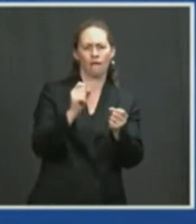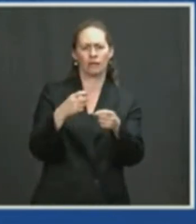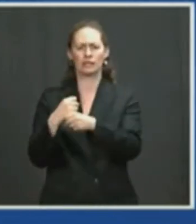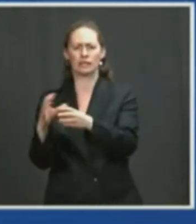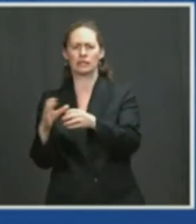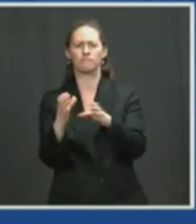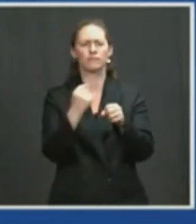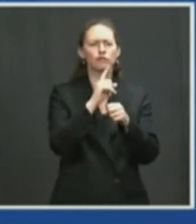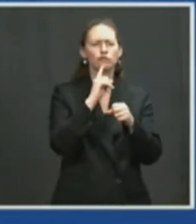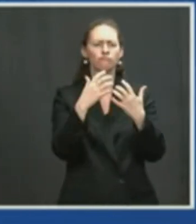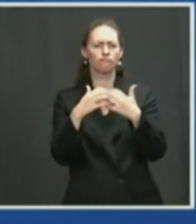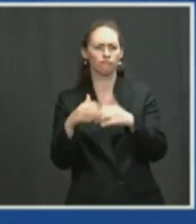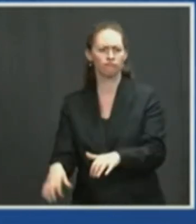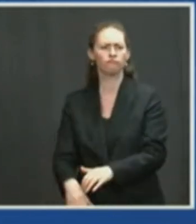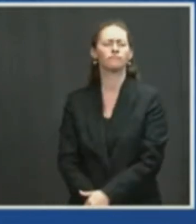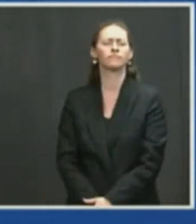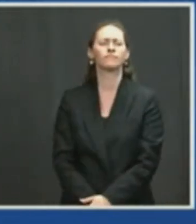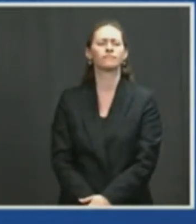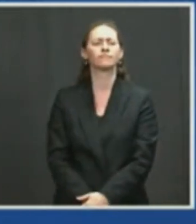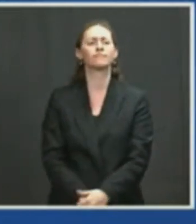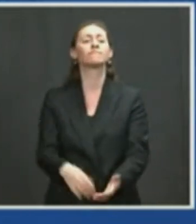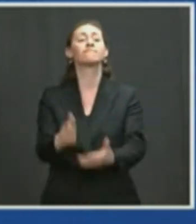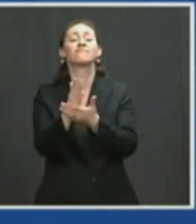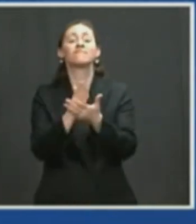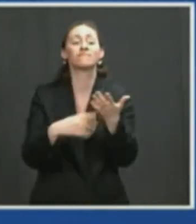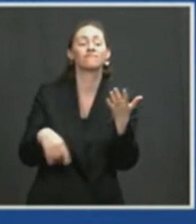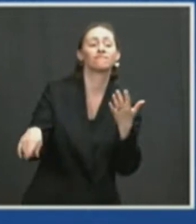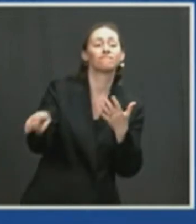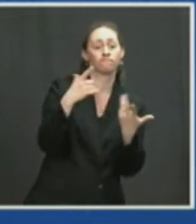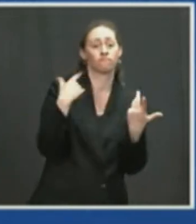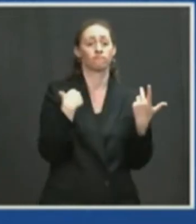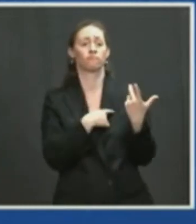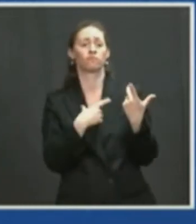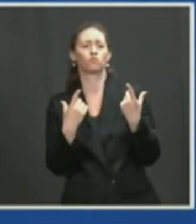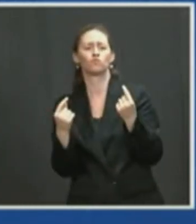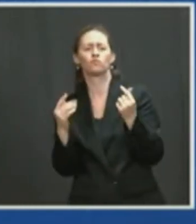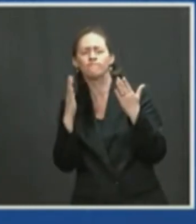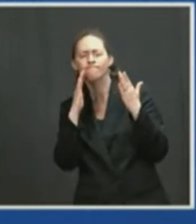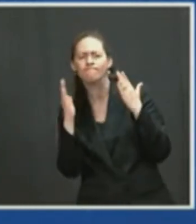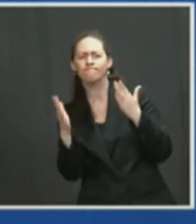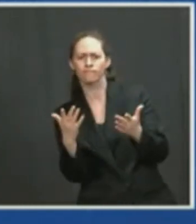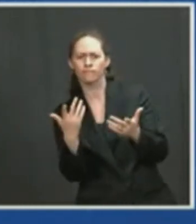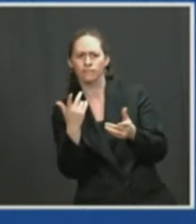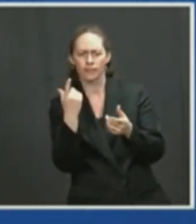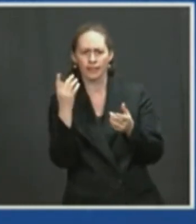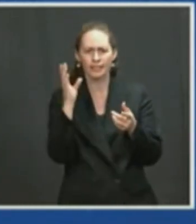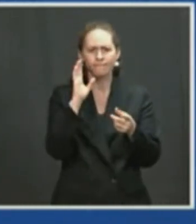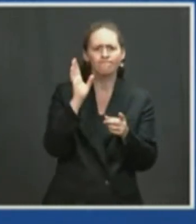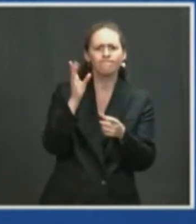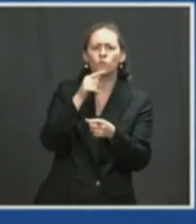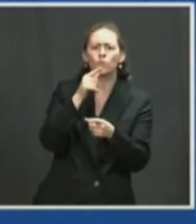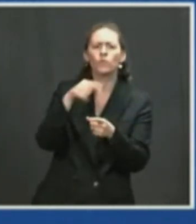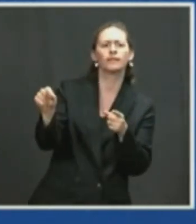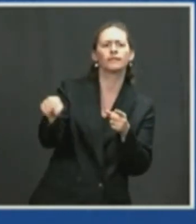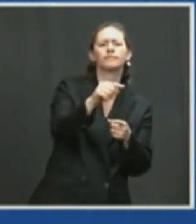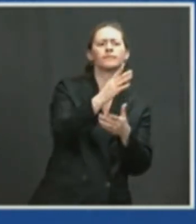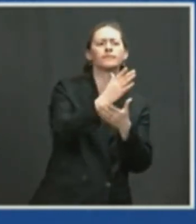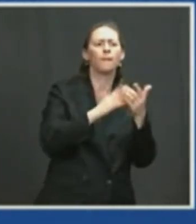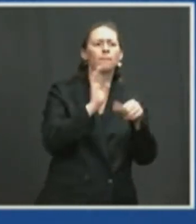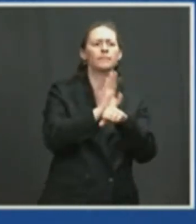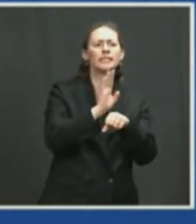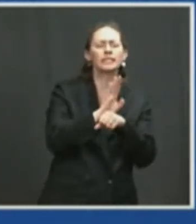to combat these supply constraints, building on the work we're doing on the computer chips. That is, we're providing more computer chips